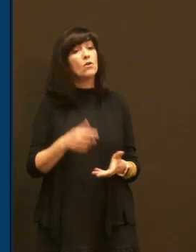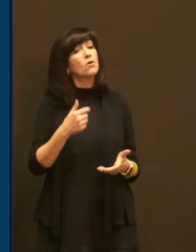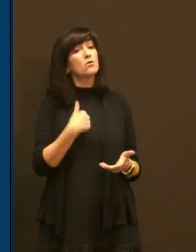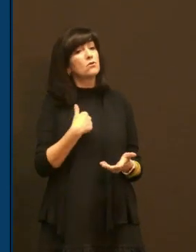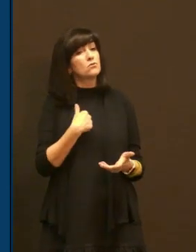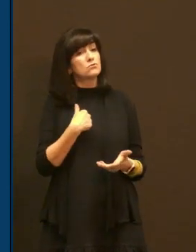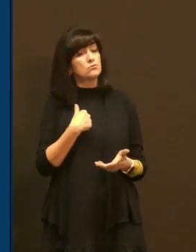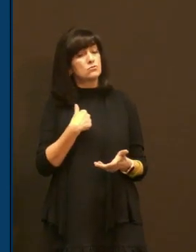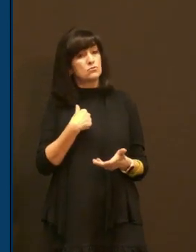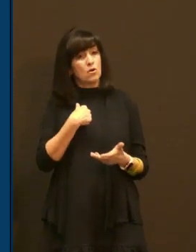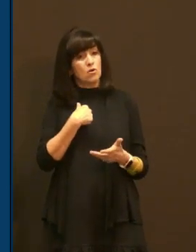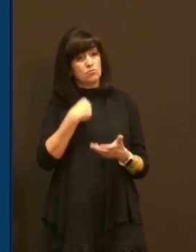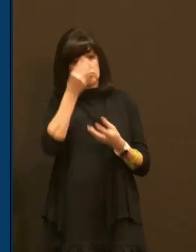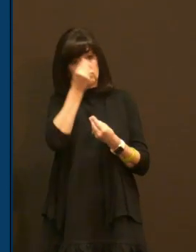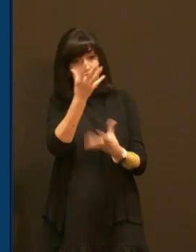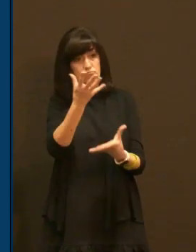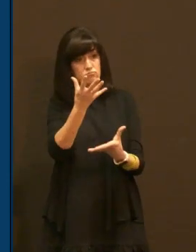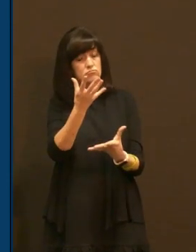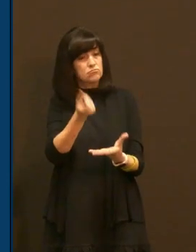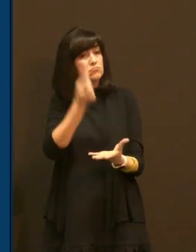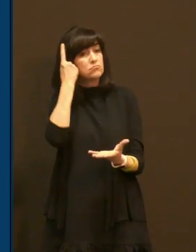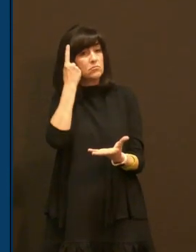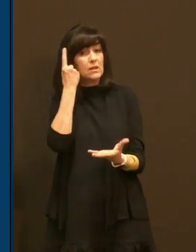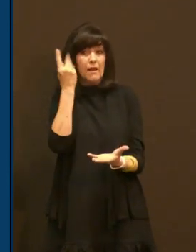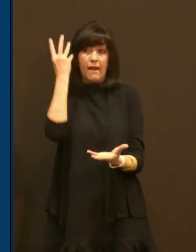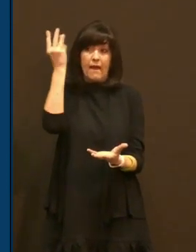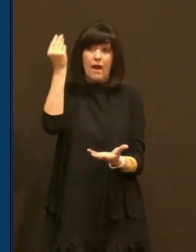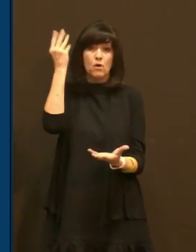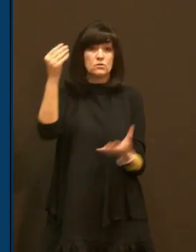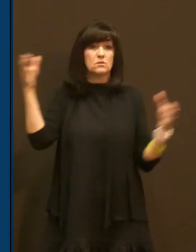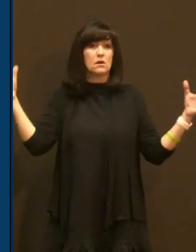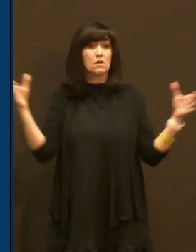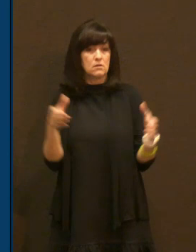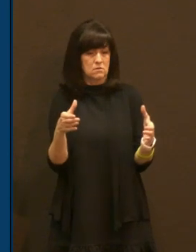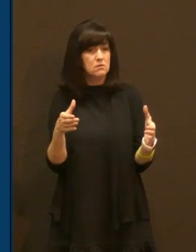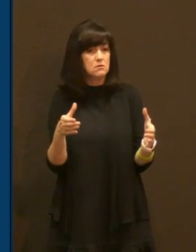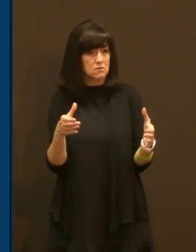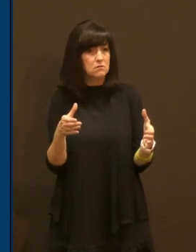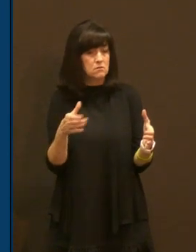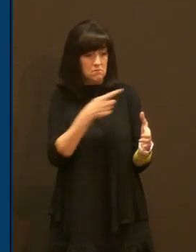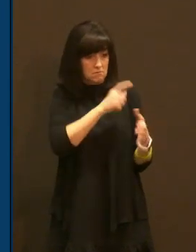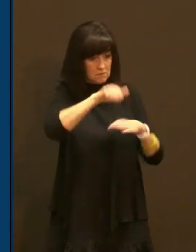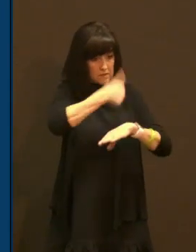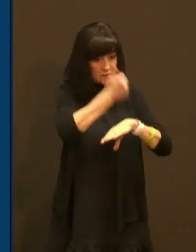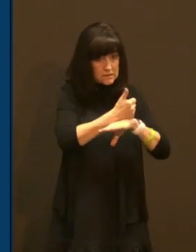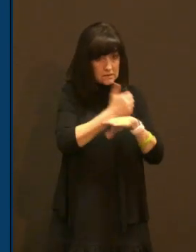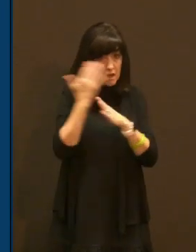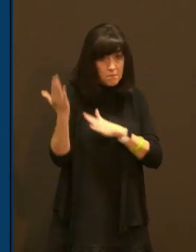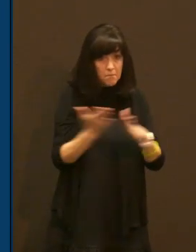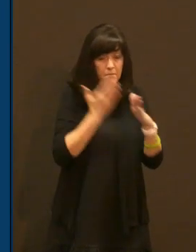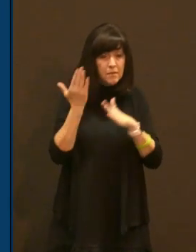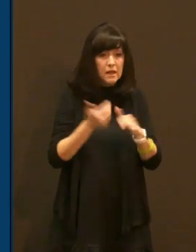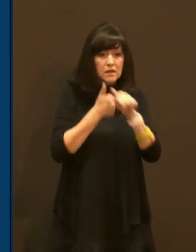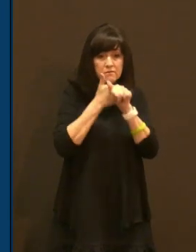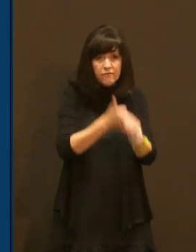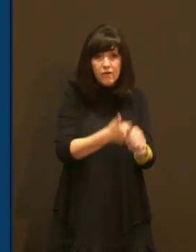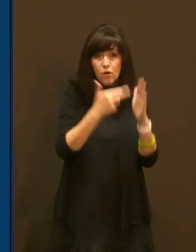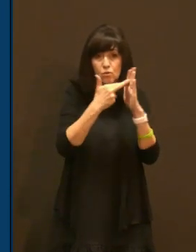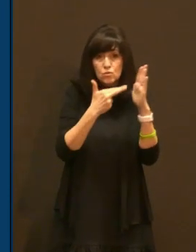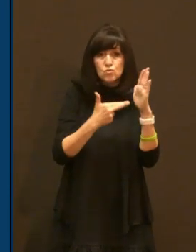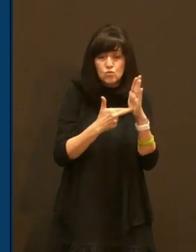outdoor gatherings should only be carried out if there's a plan following the guidelines to protect